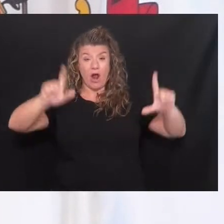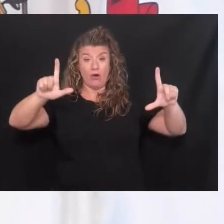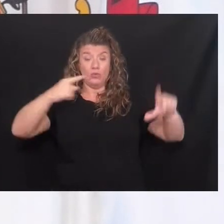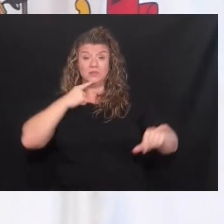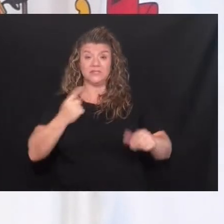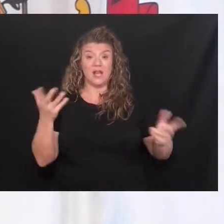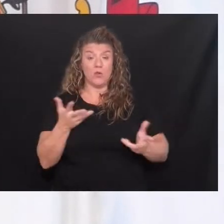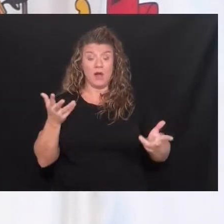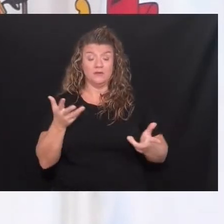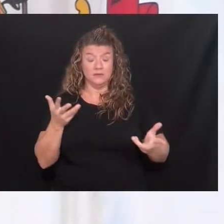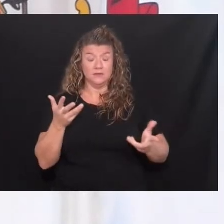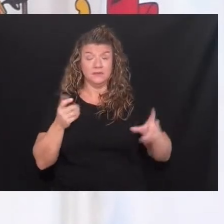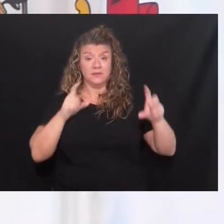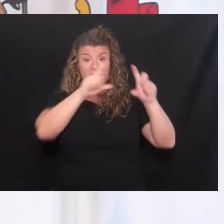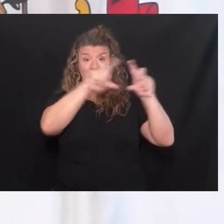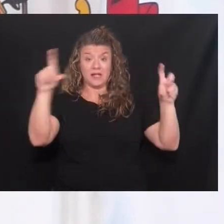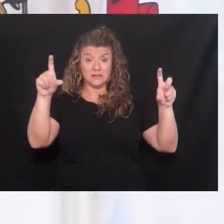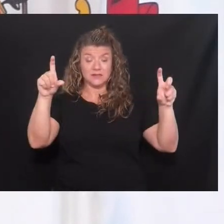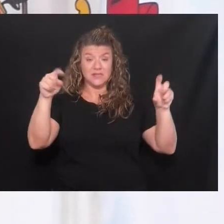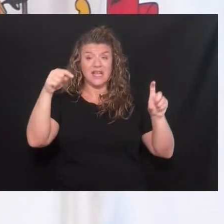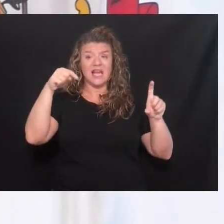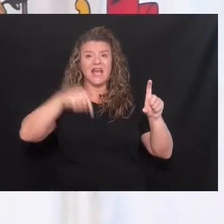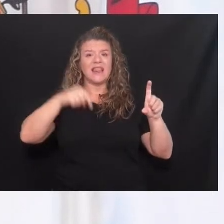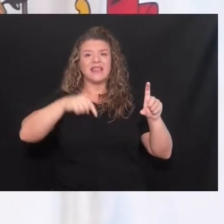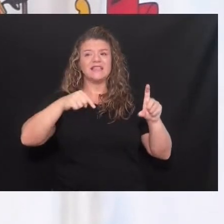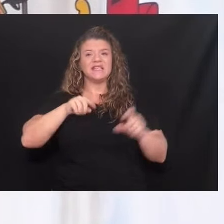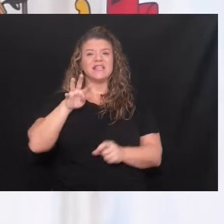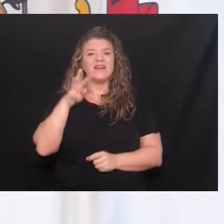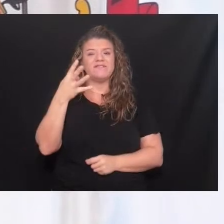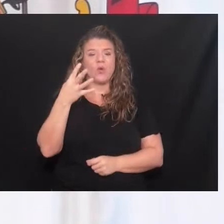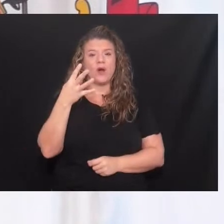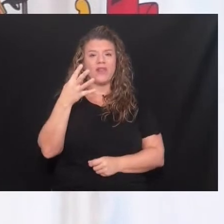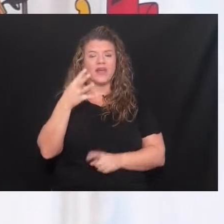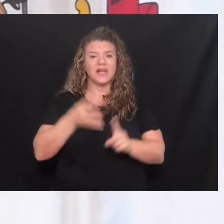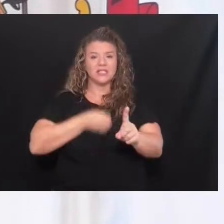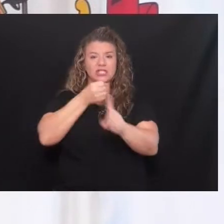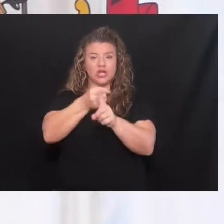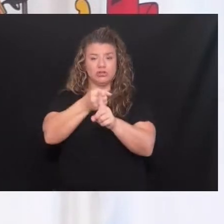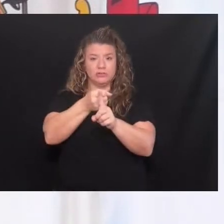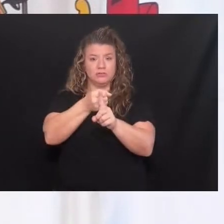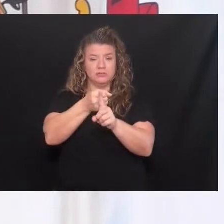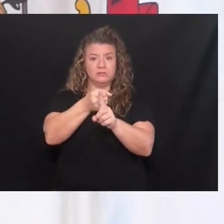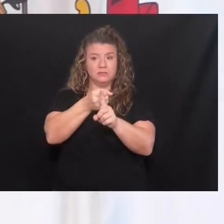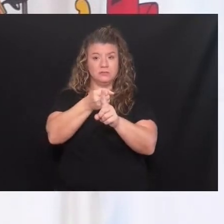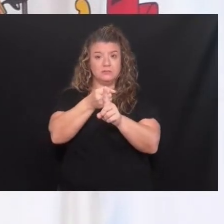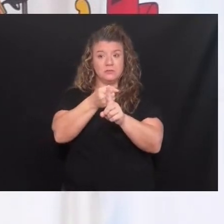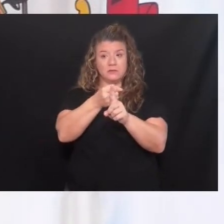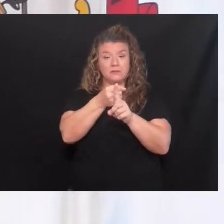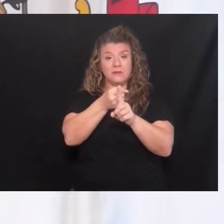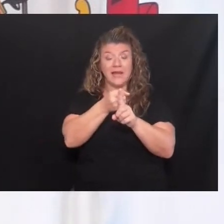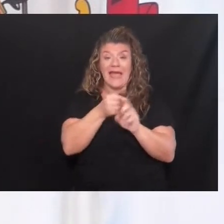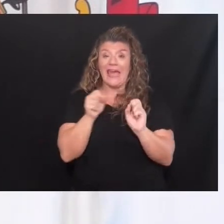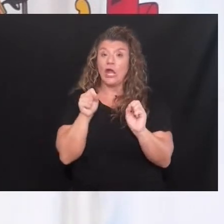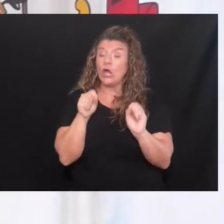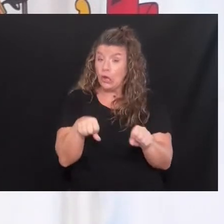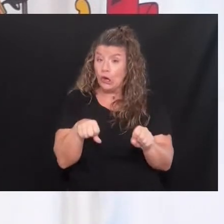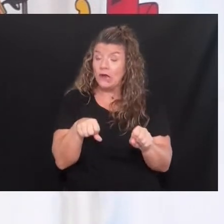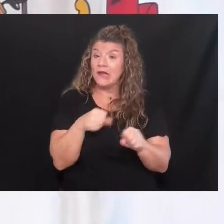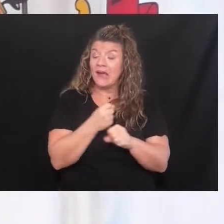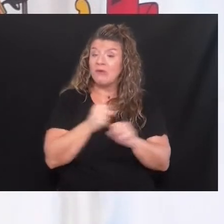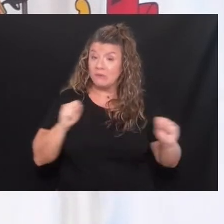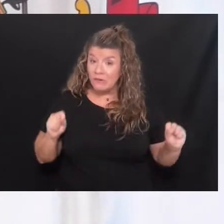this. Basically, it said, this is the 4th surge, and it could have been prevented.